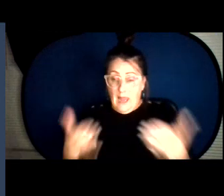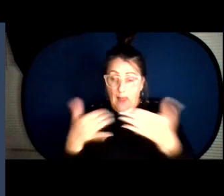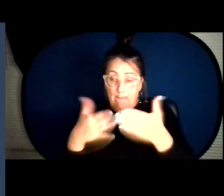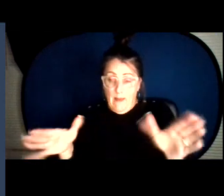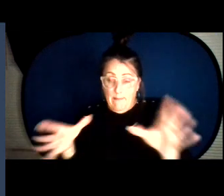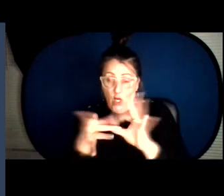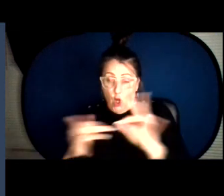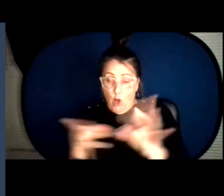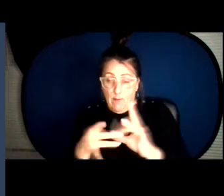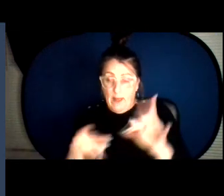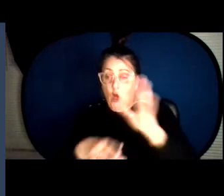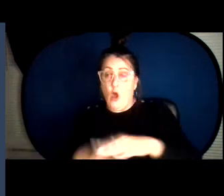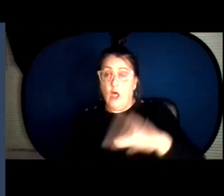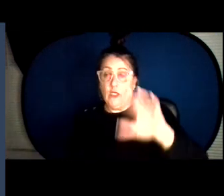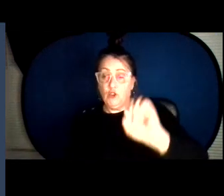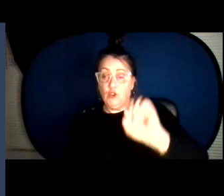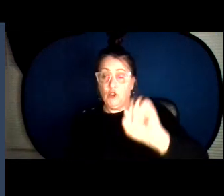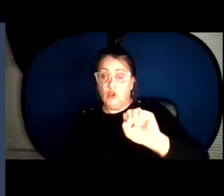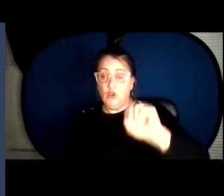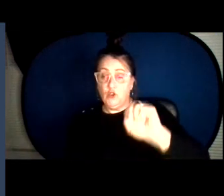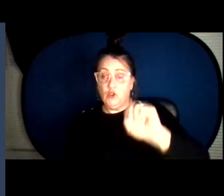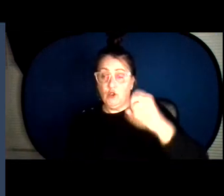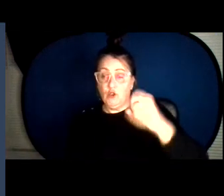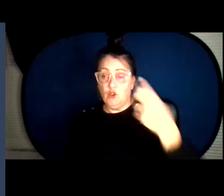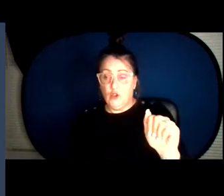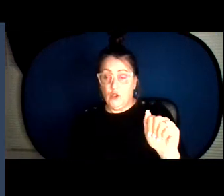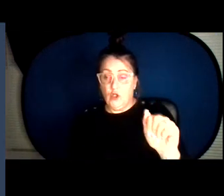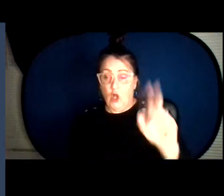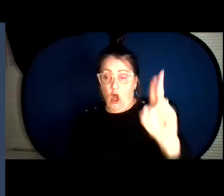on Sean. Please unmute yourself to begin your comment.